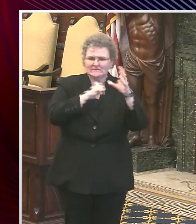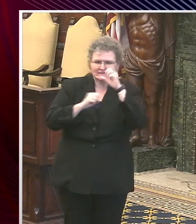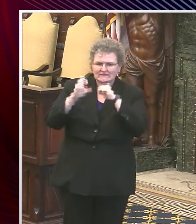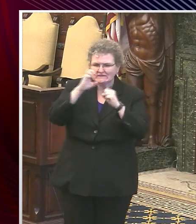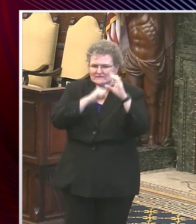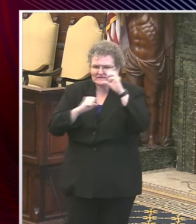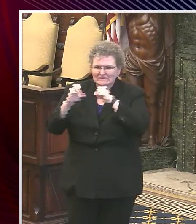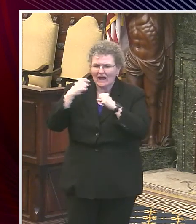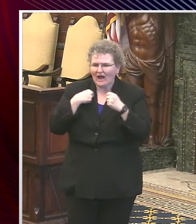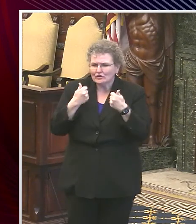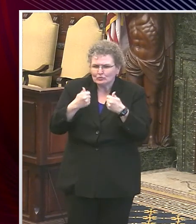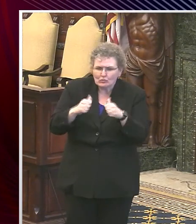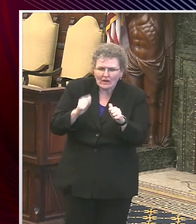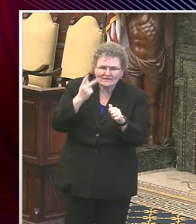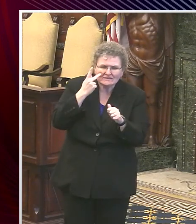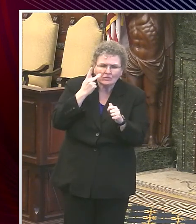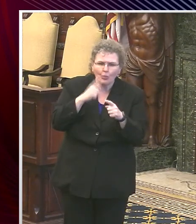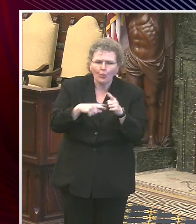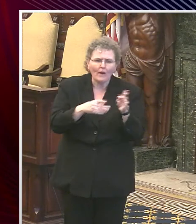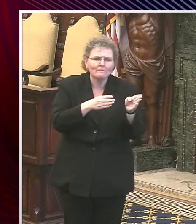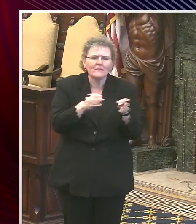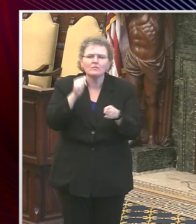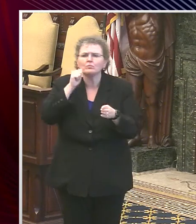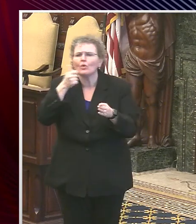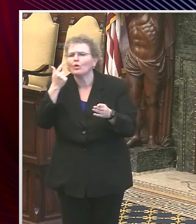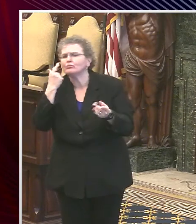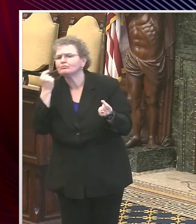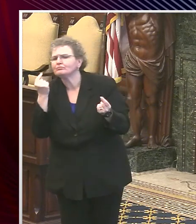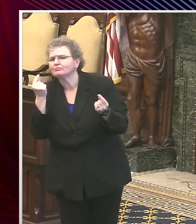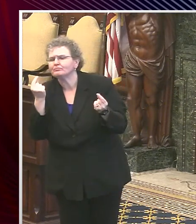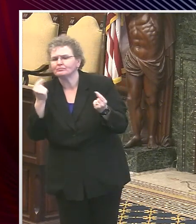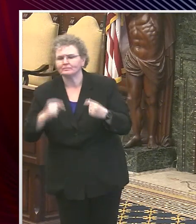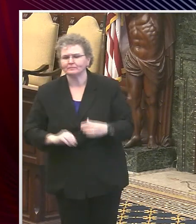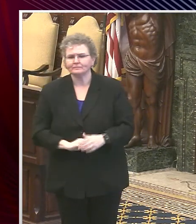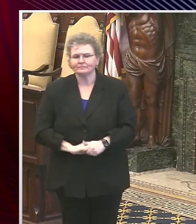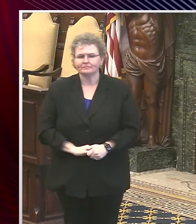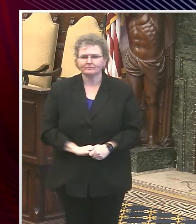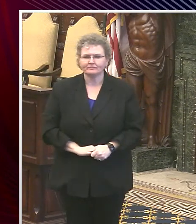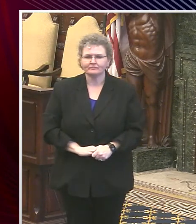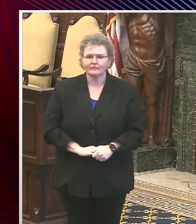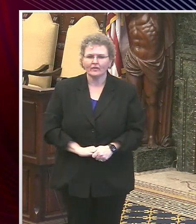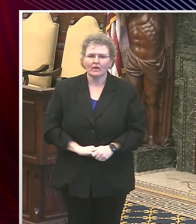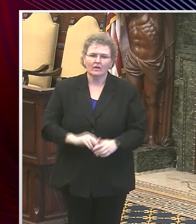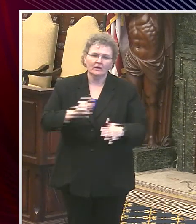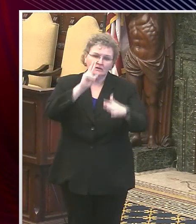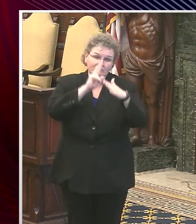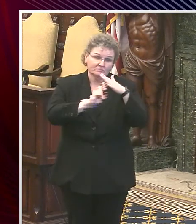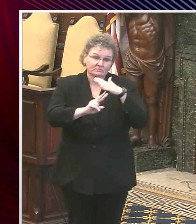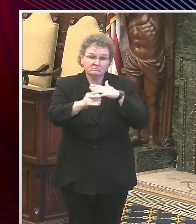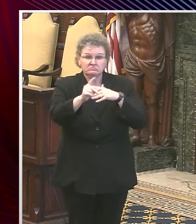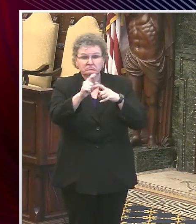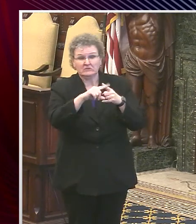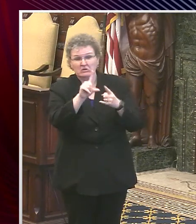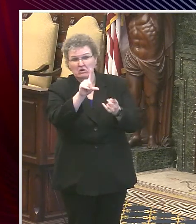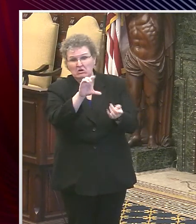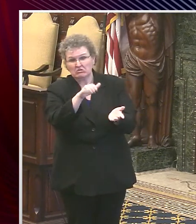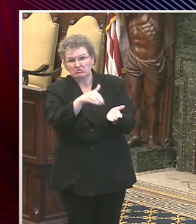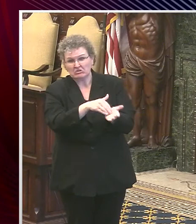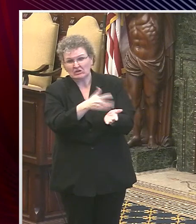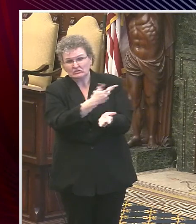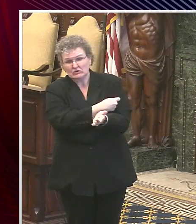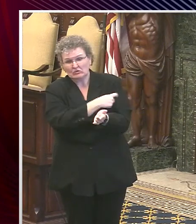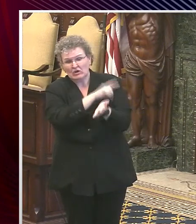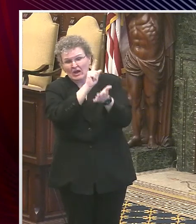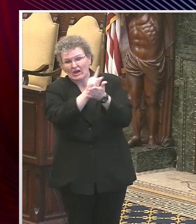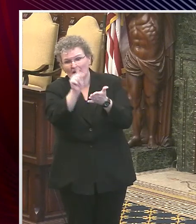tomorrow that I think that if we're talking about in time horizon of a couple of months, we could get over 100,000 doses delivered per week.